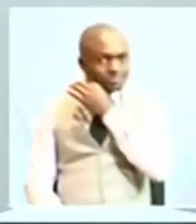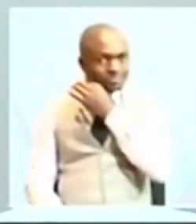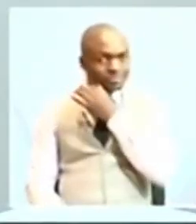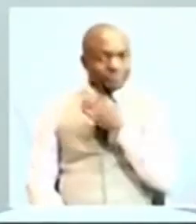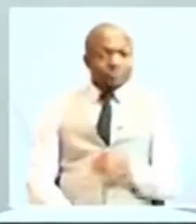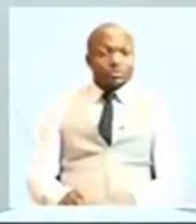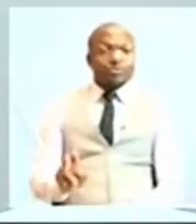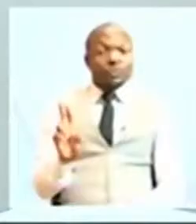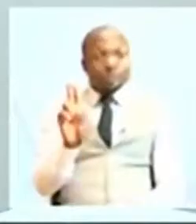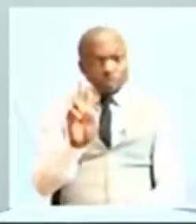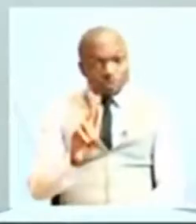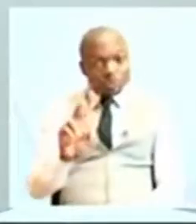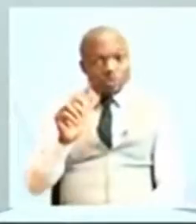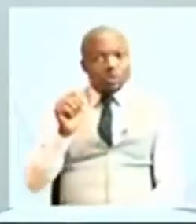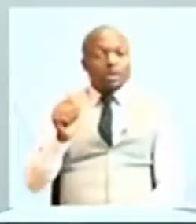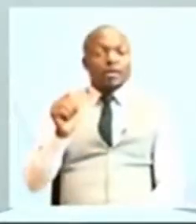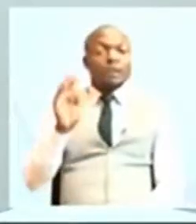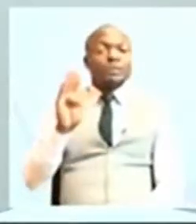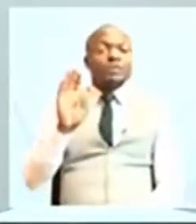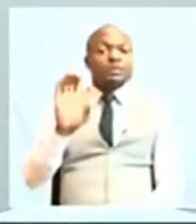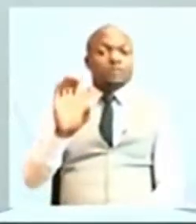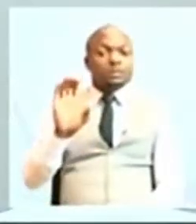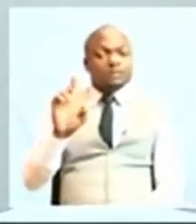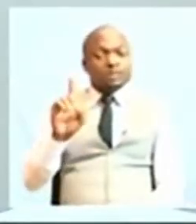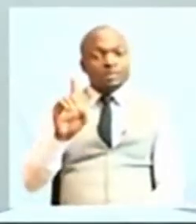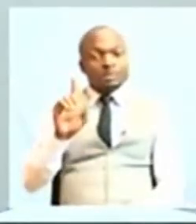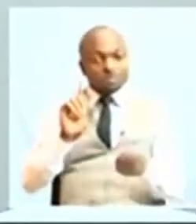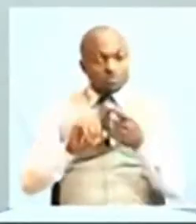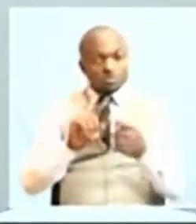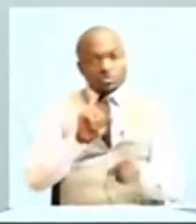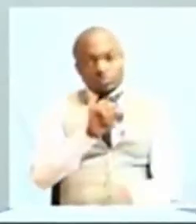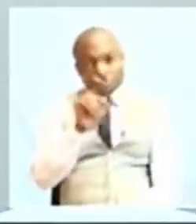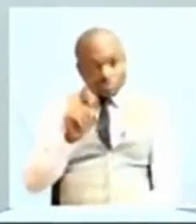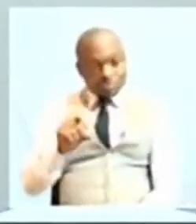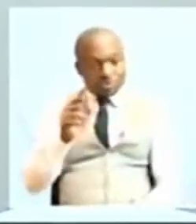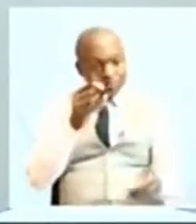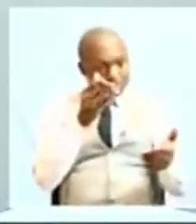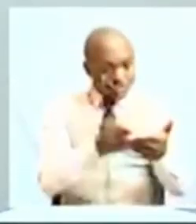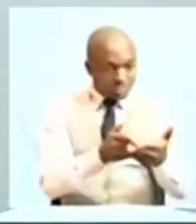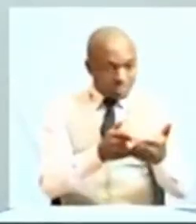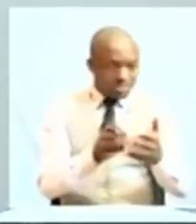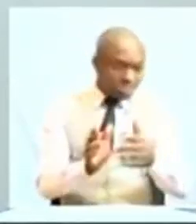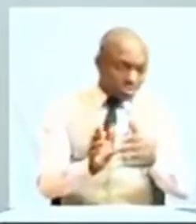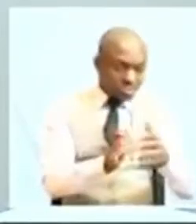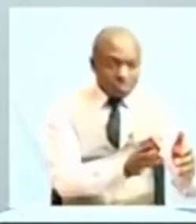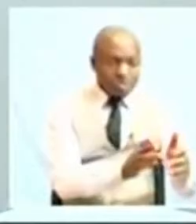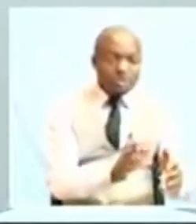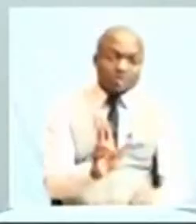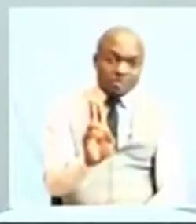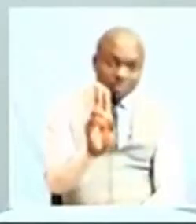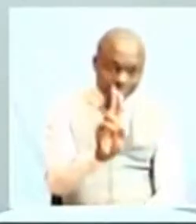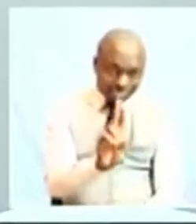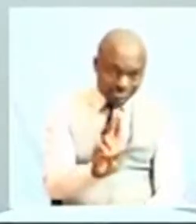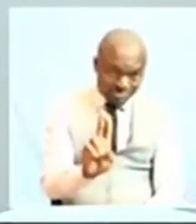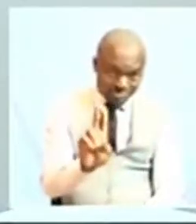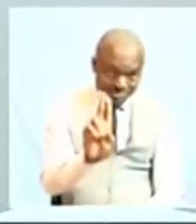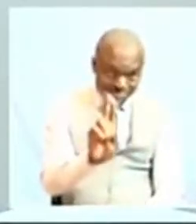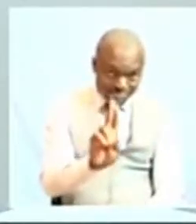You use the A, B, C, D up to Z. This side you use the